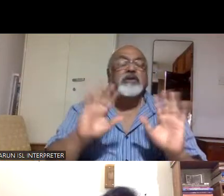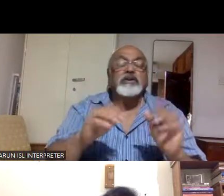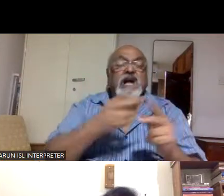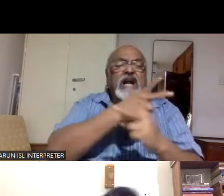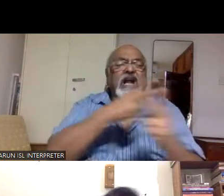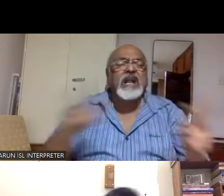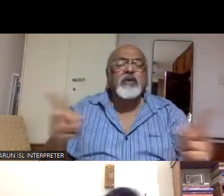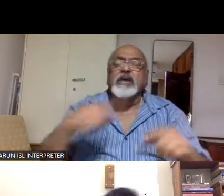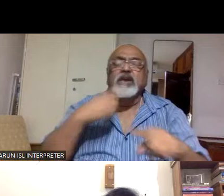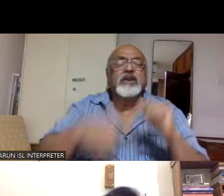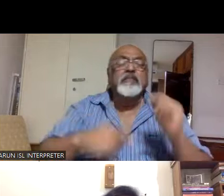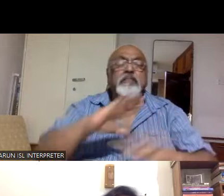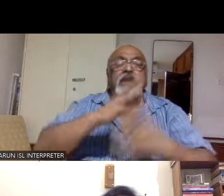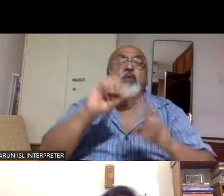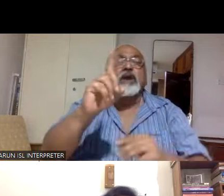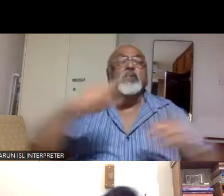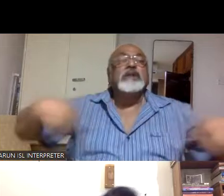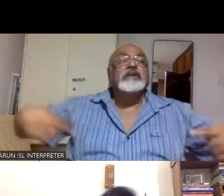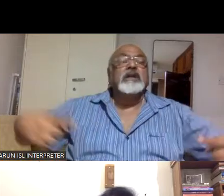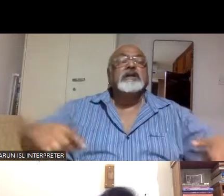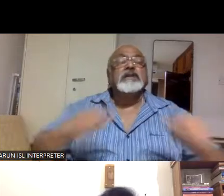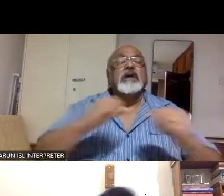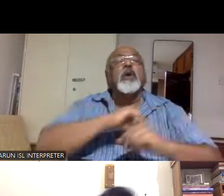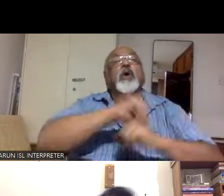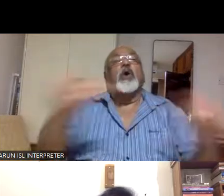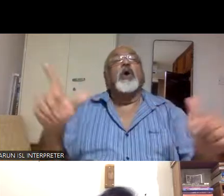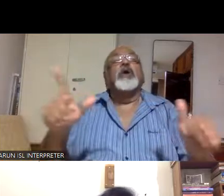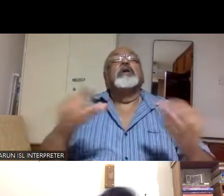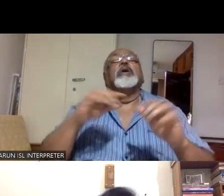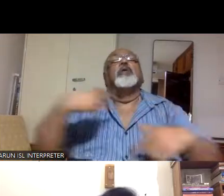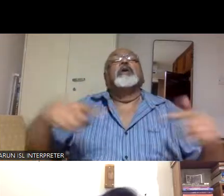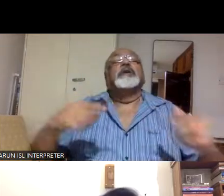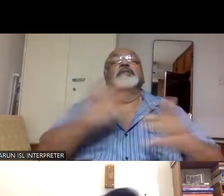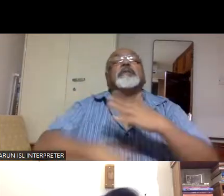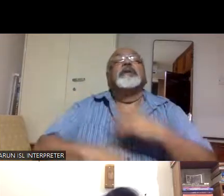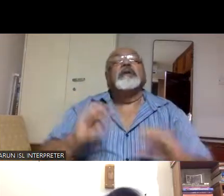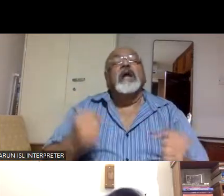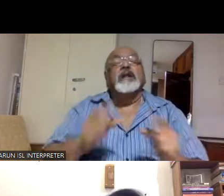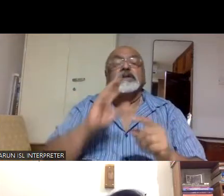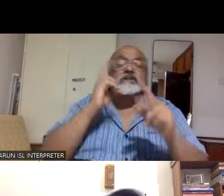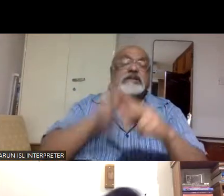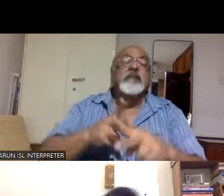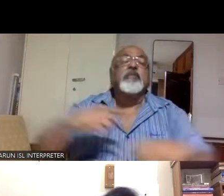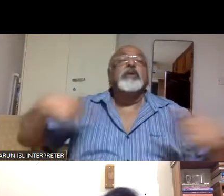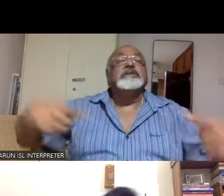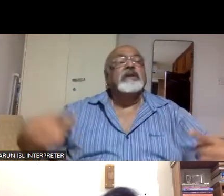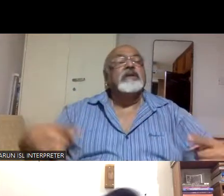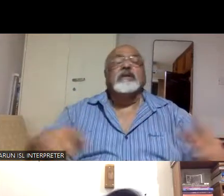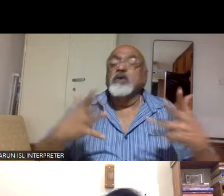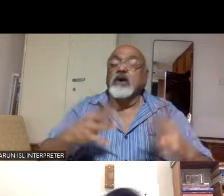a wheelchair and we say, look, we have an assistive device for the disabled people in India. Because we